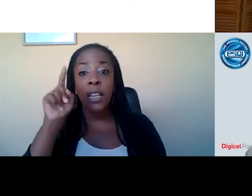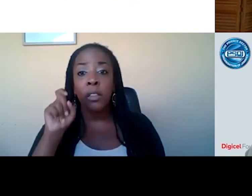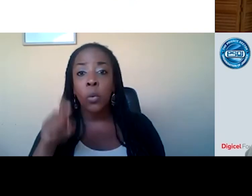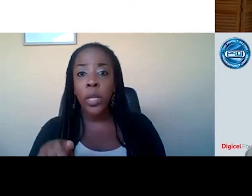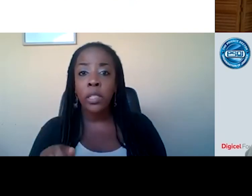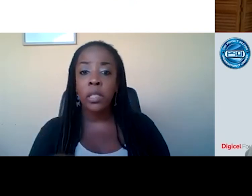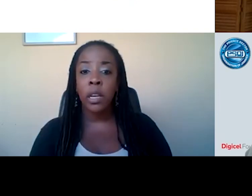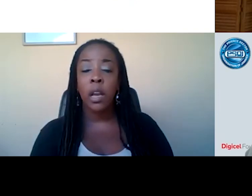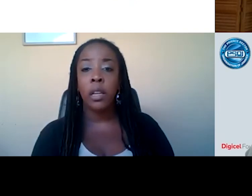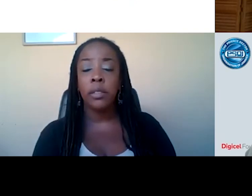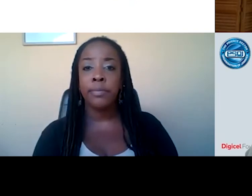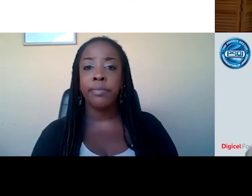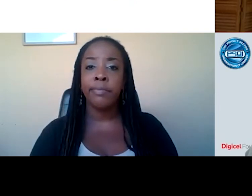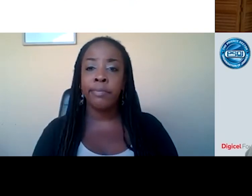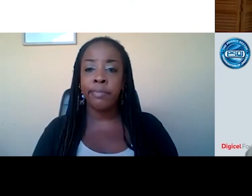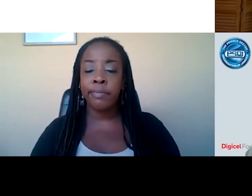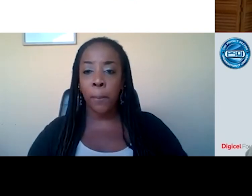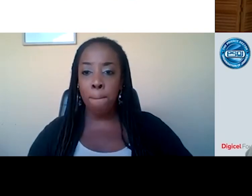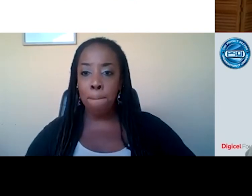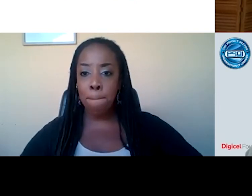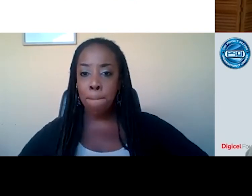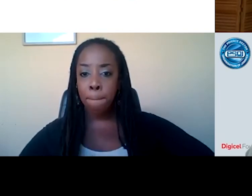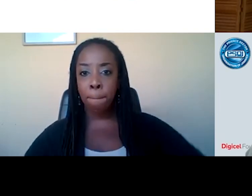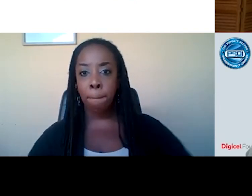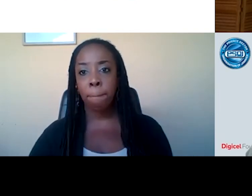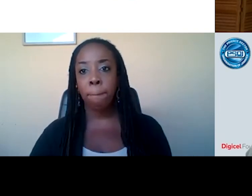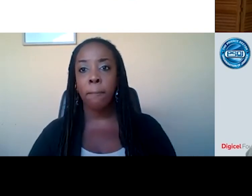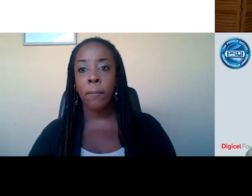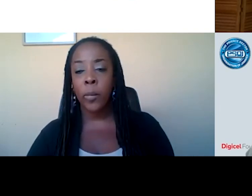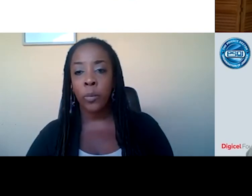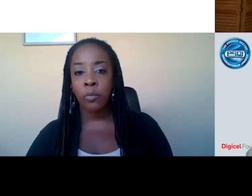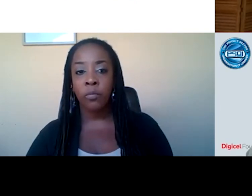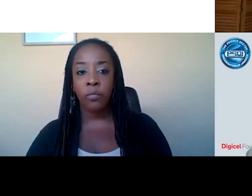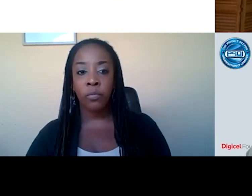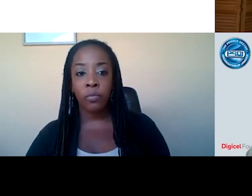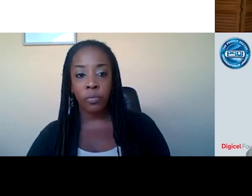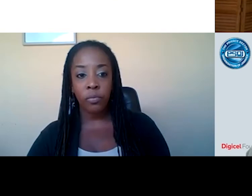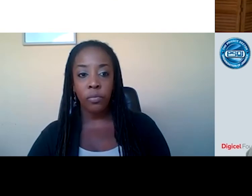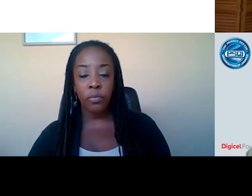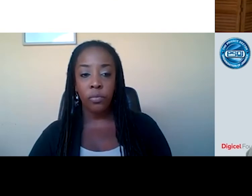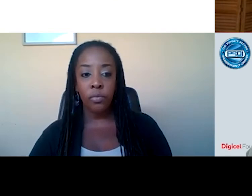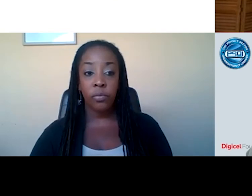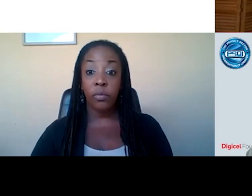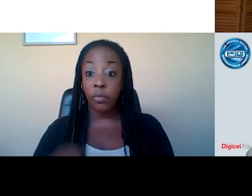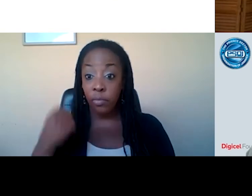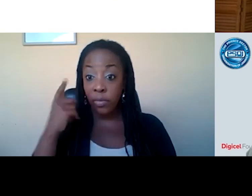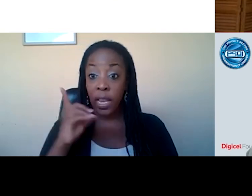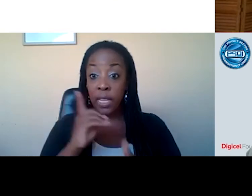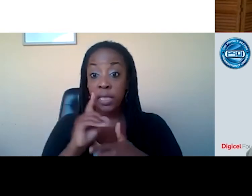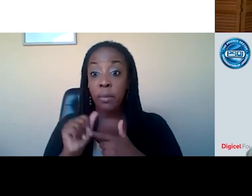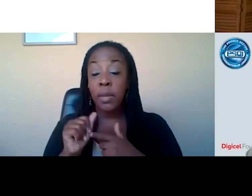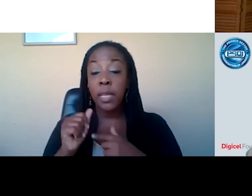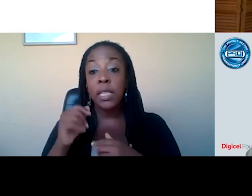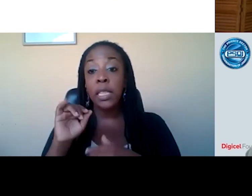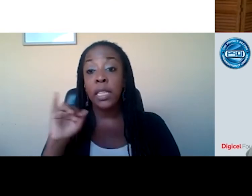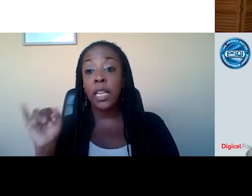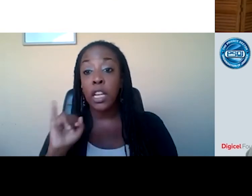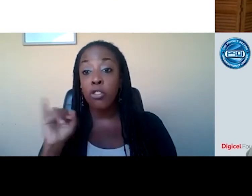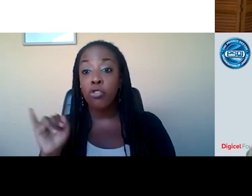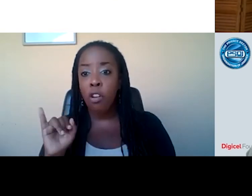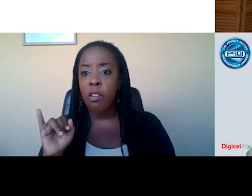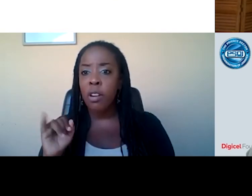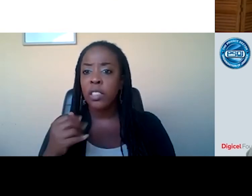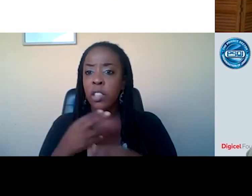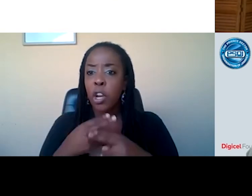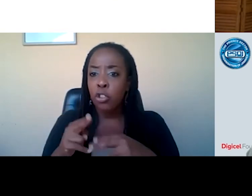is, will things like short-term, long-term disability insurance come into play when someone